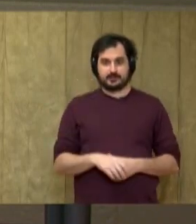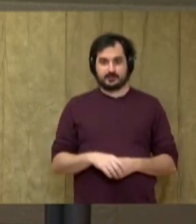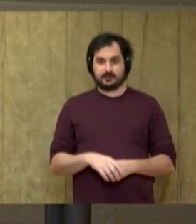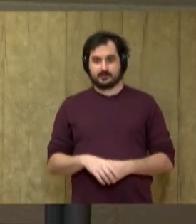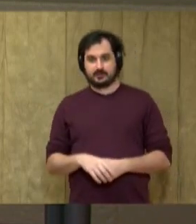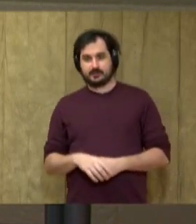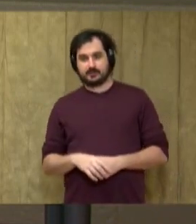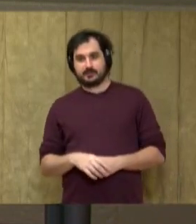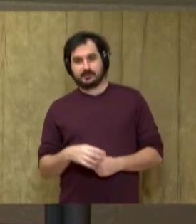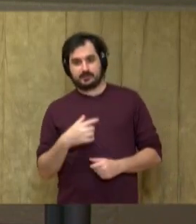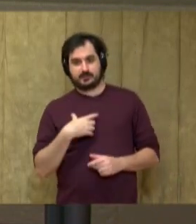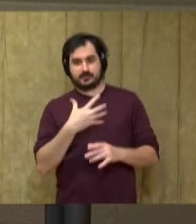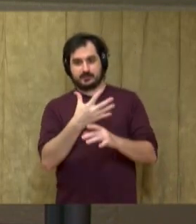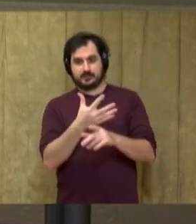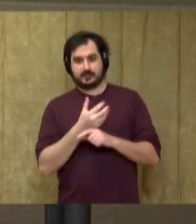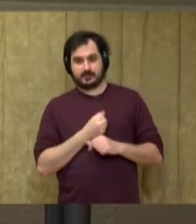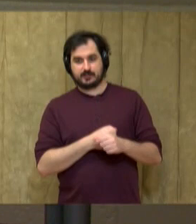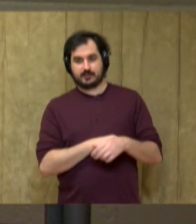So I get